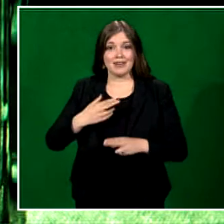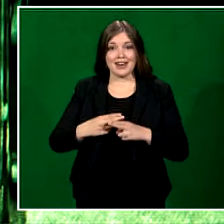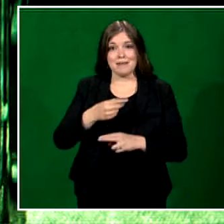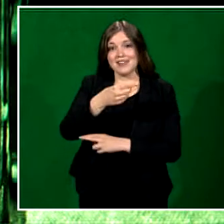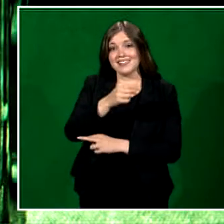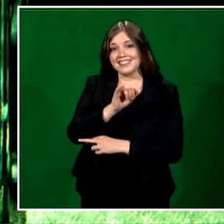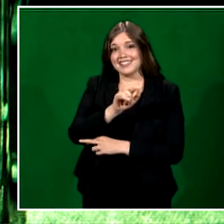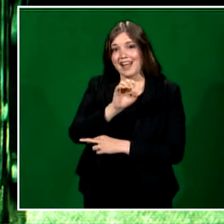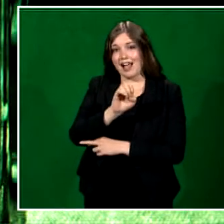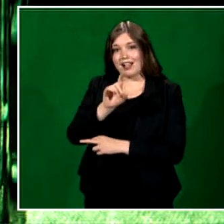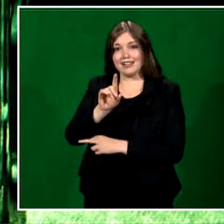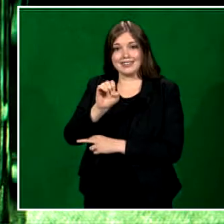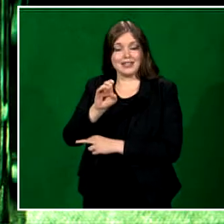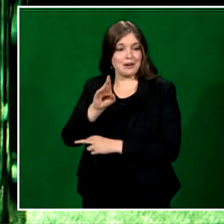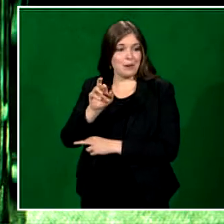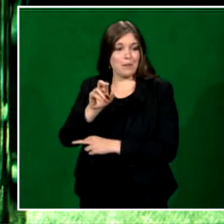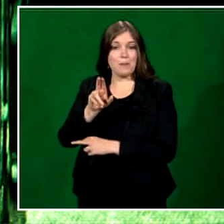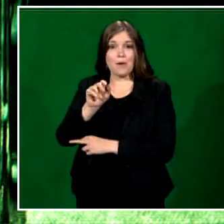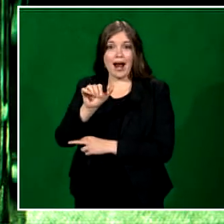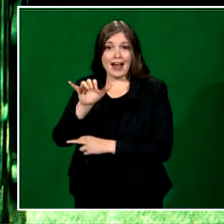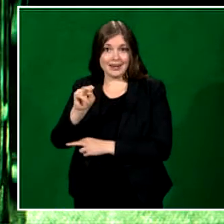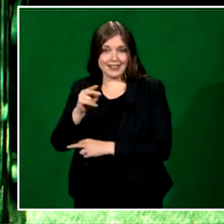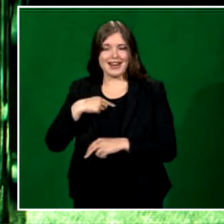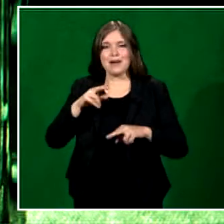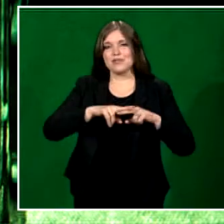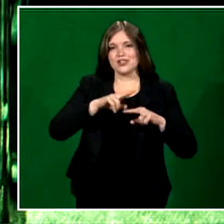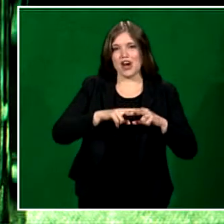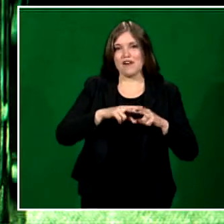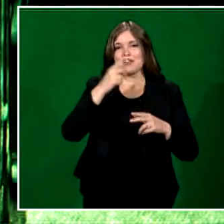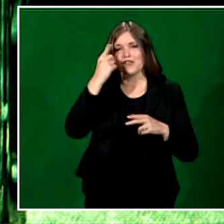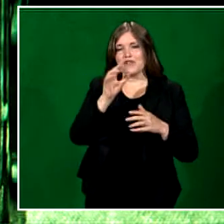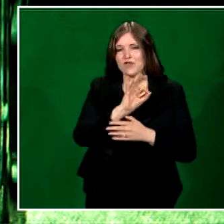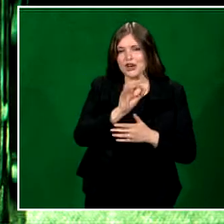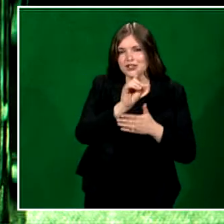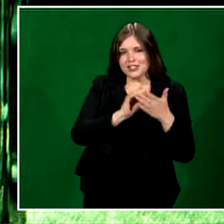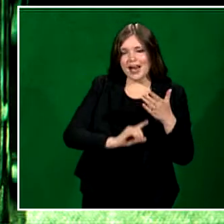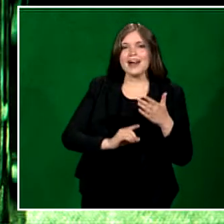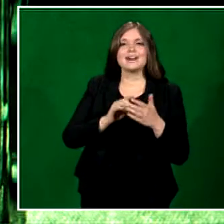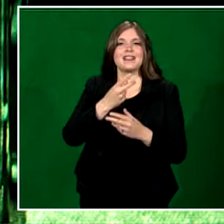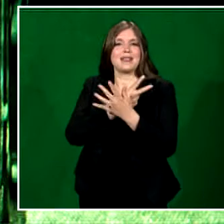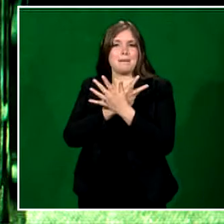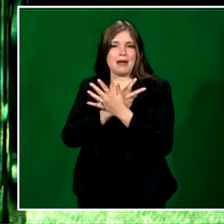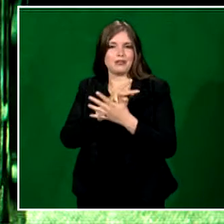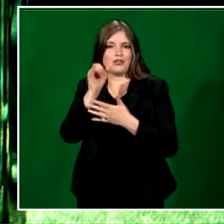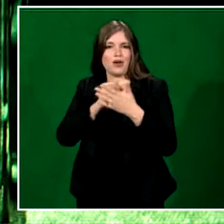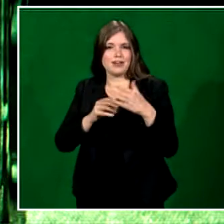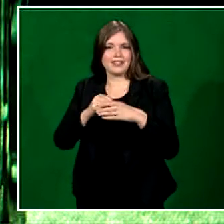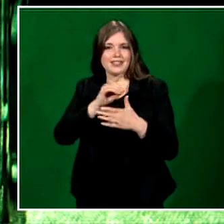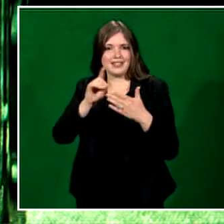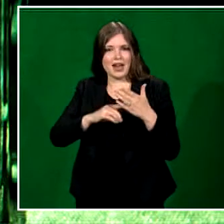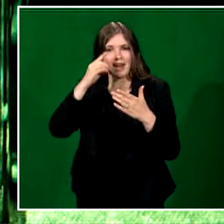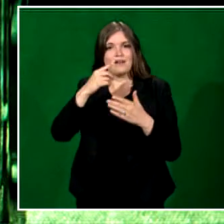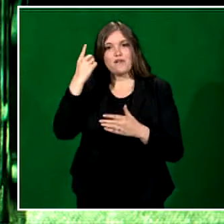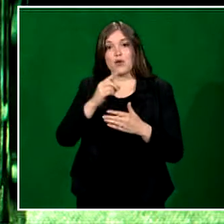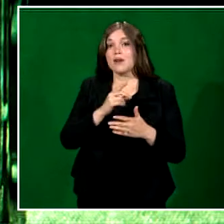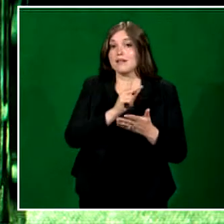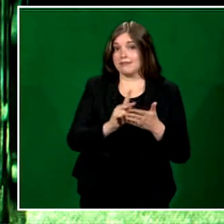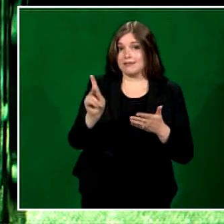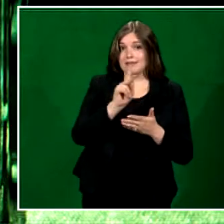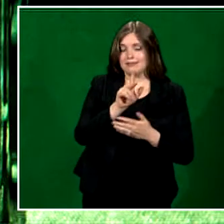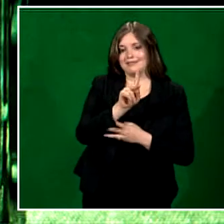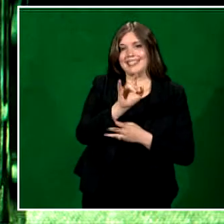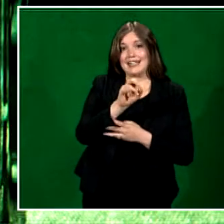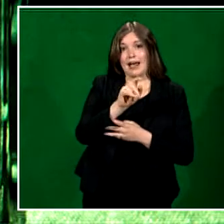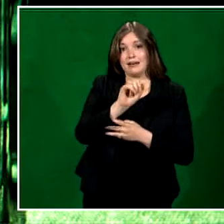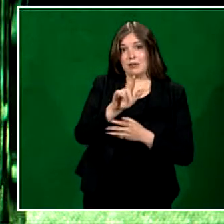Collaborative Design, Furniture Design, and Master of Arts Design programs at Kendall College of Art and Design of Ferris State University, as